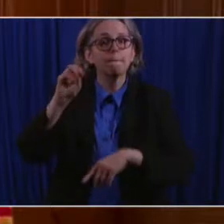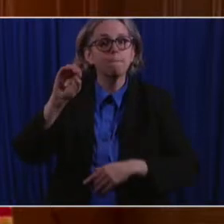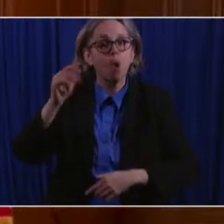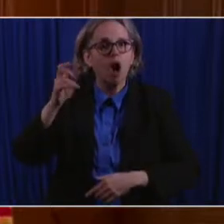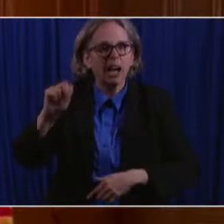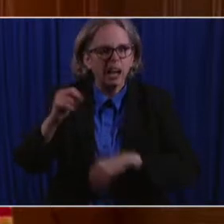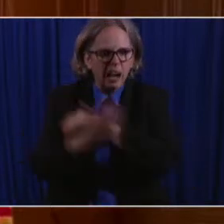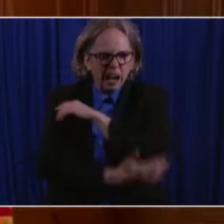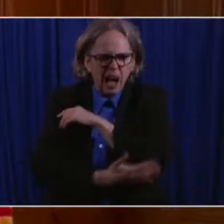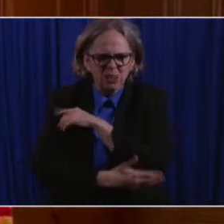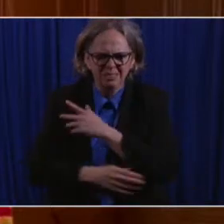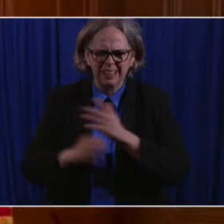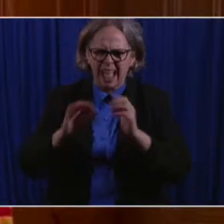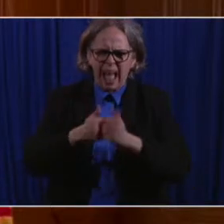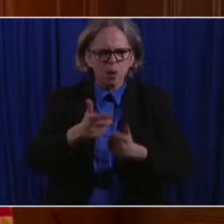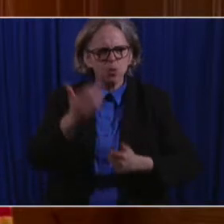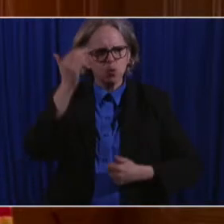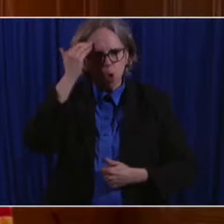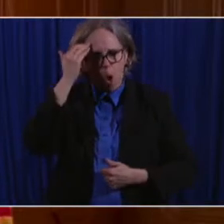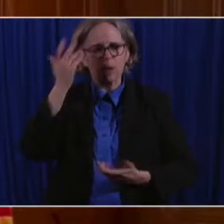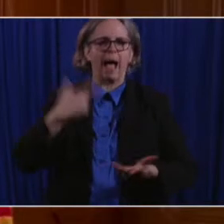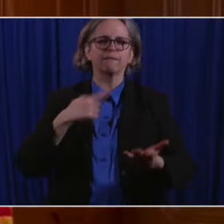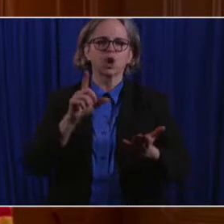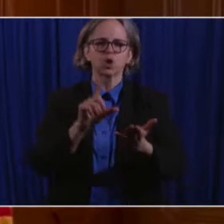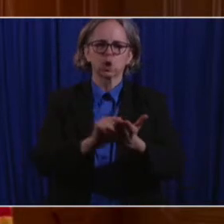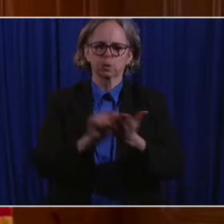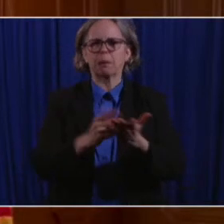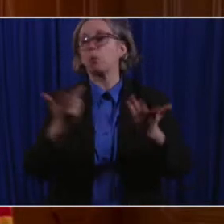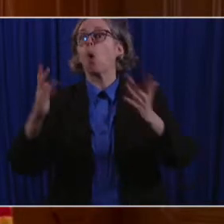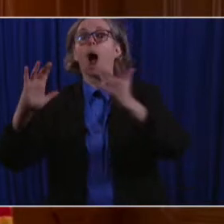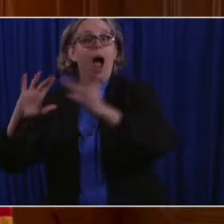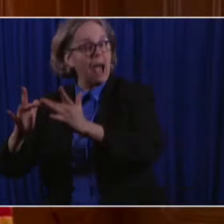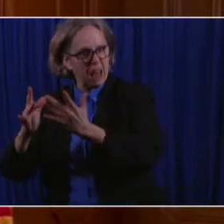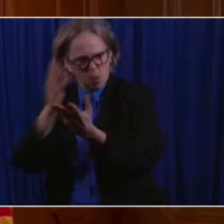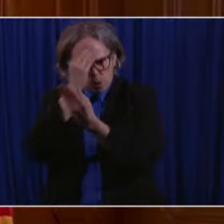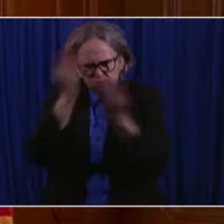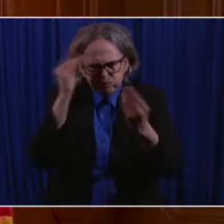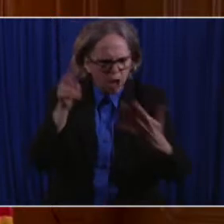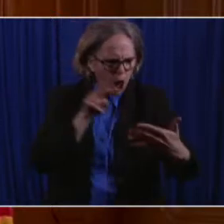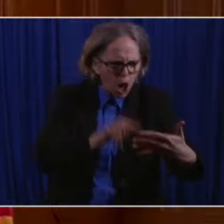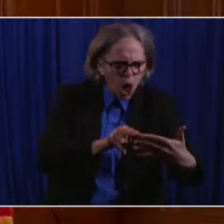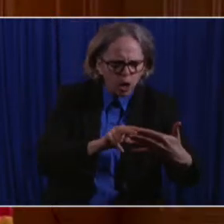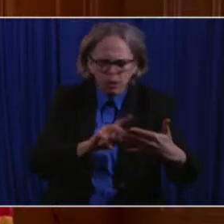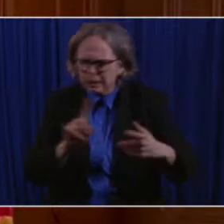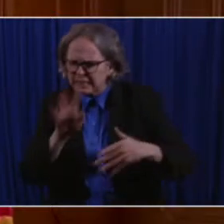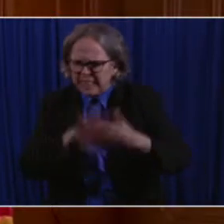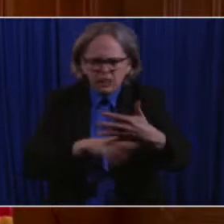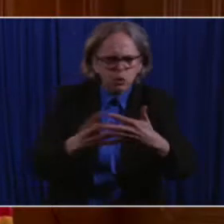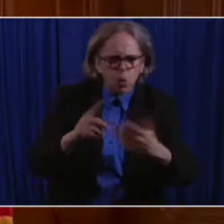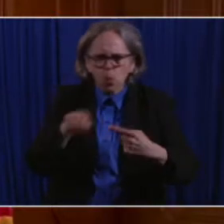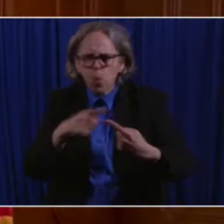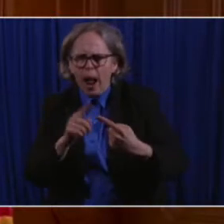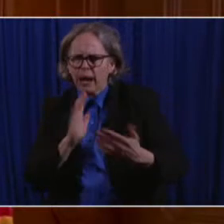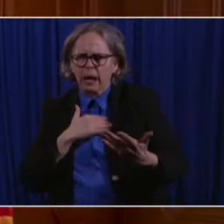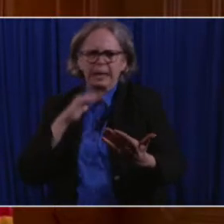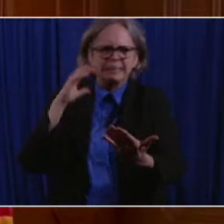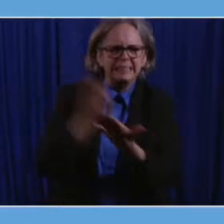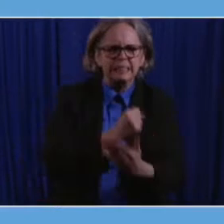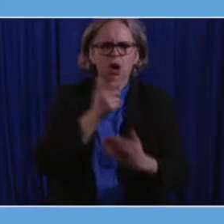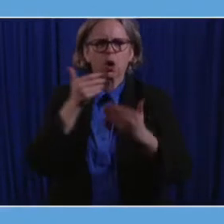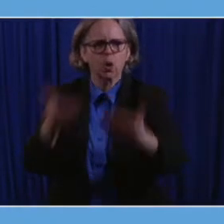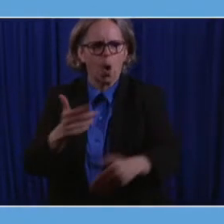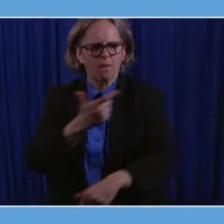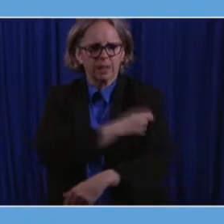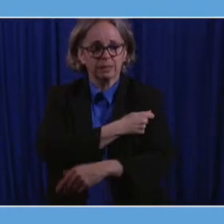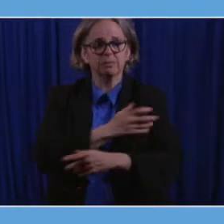newspaper and see this online, and we'll have more information as we get closer. The Ohio Northern Mobile Clinic will alternate